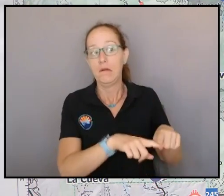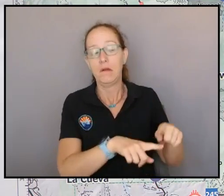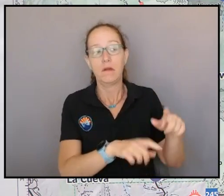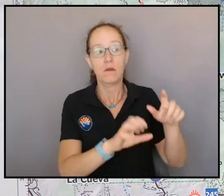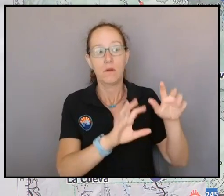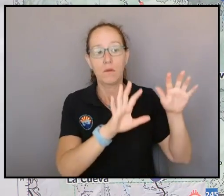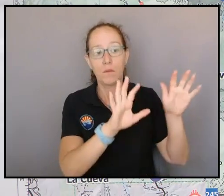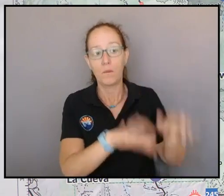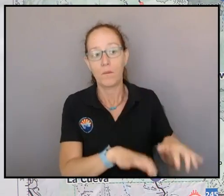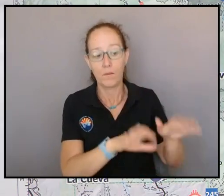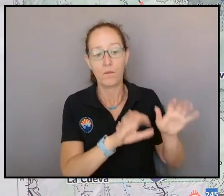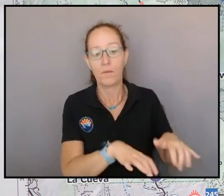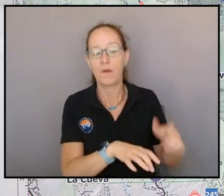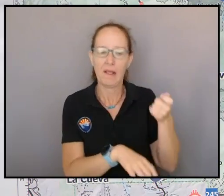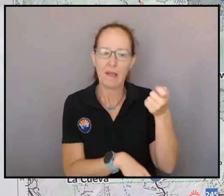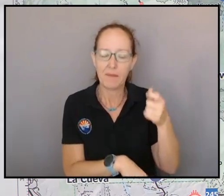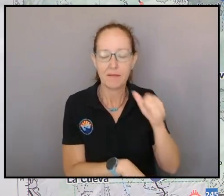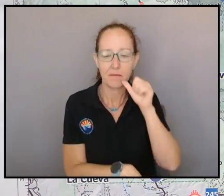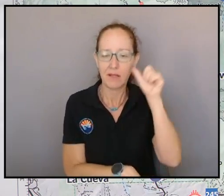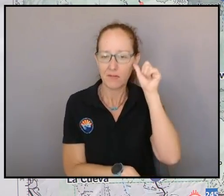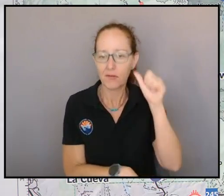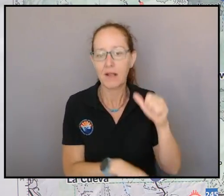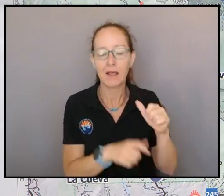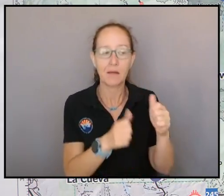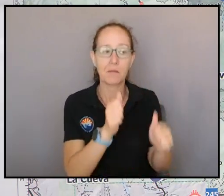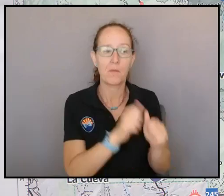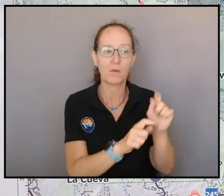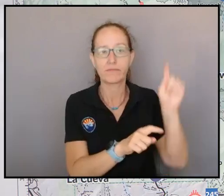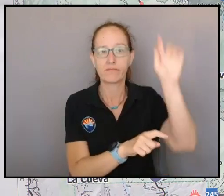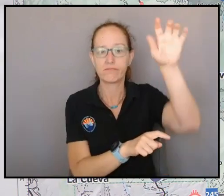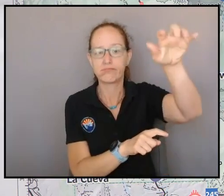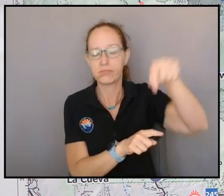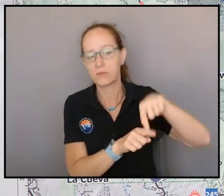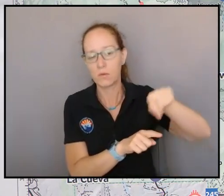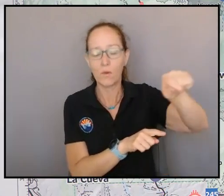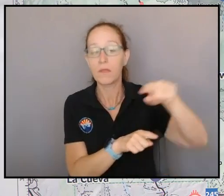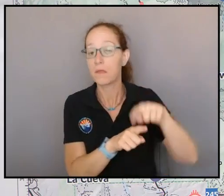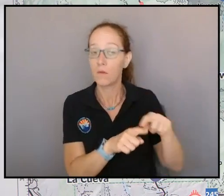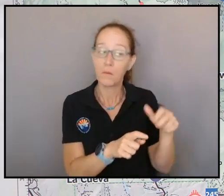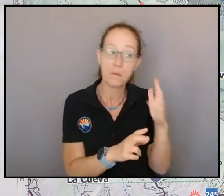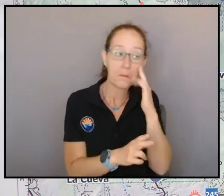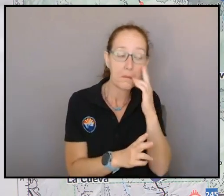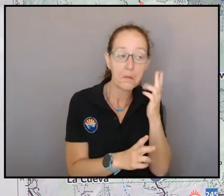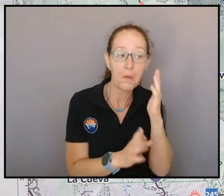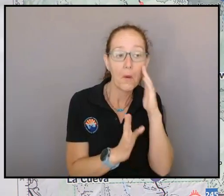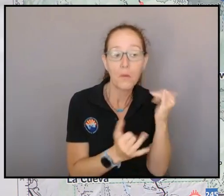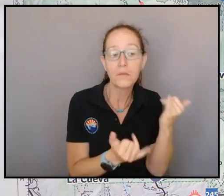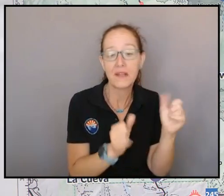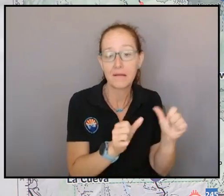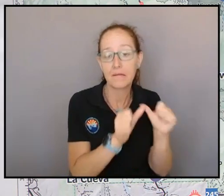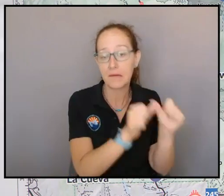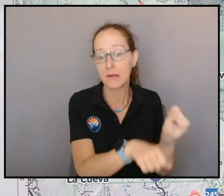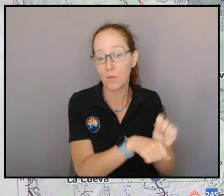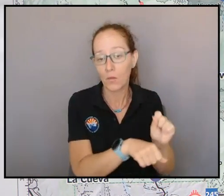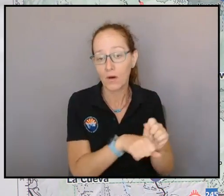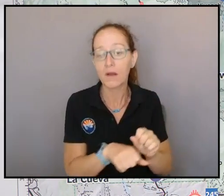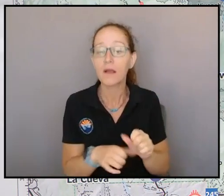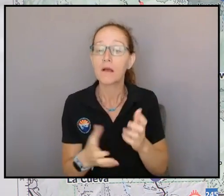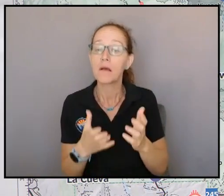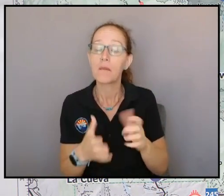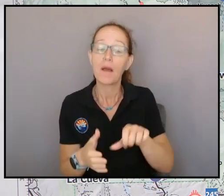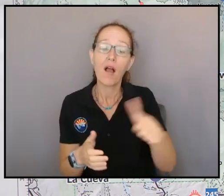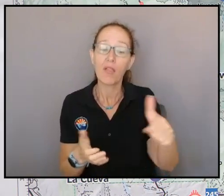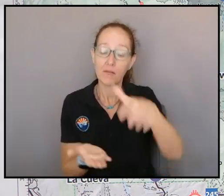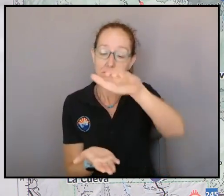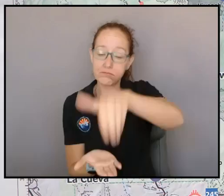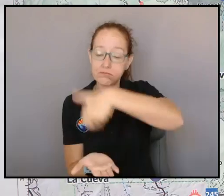them. They might also look at moving the other excavator up to the Skyline Trail area and starting to begin that repair work